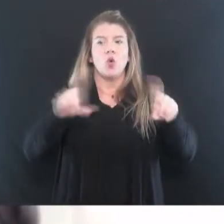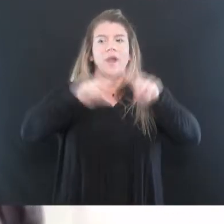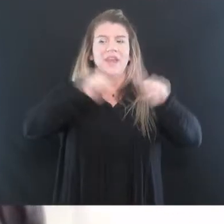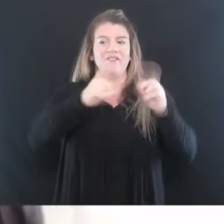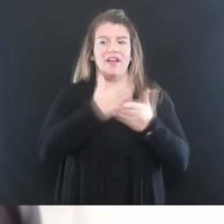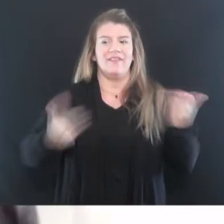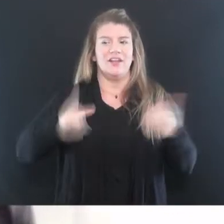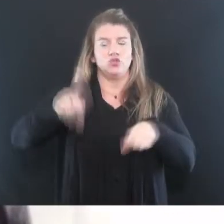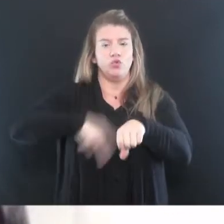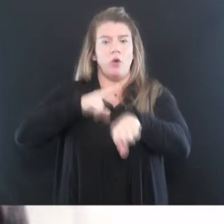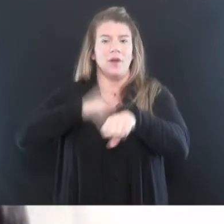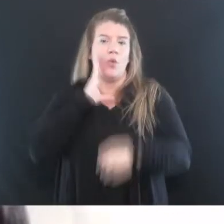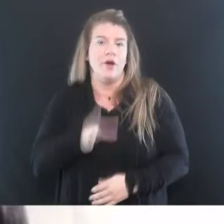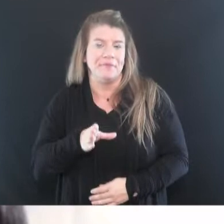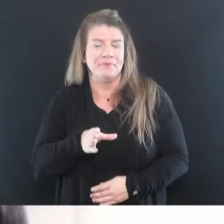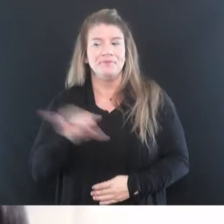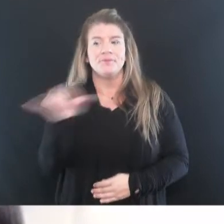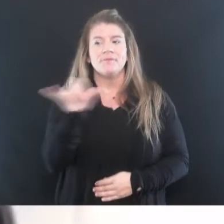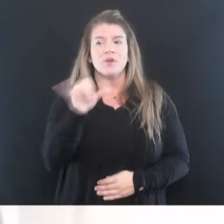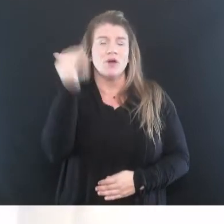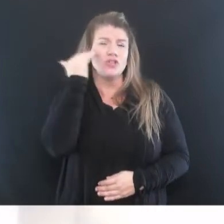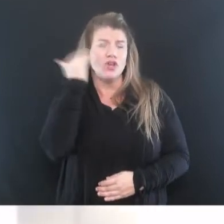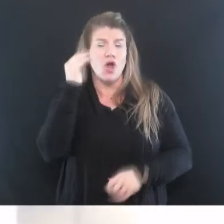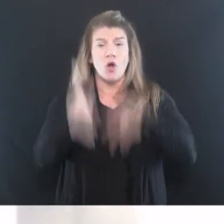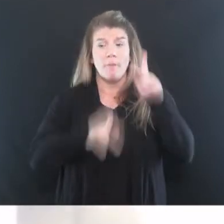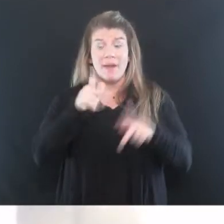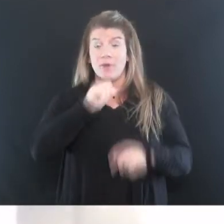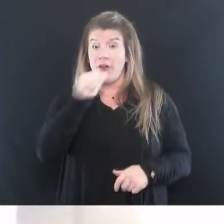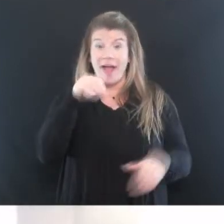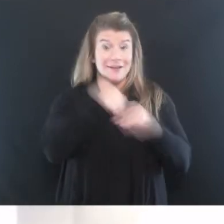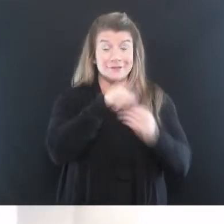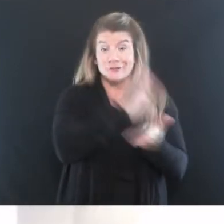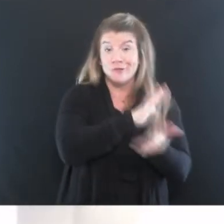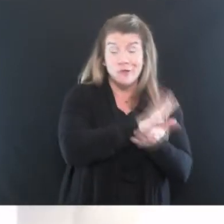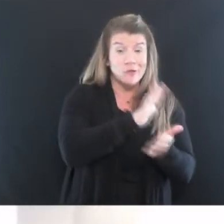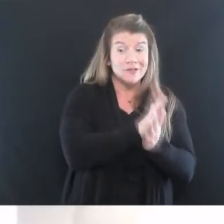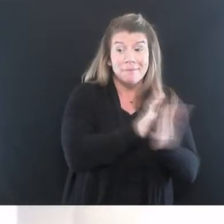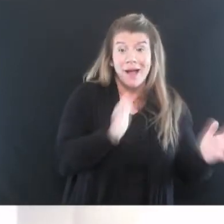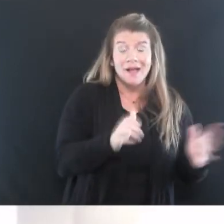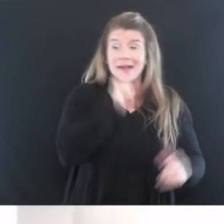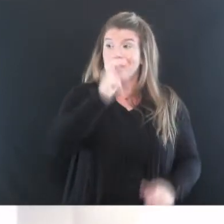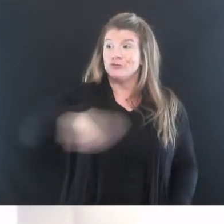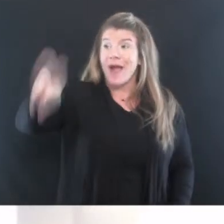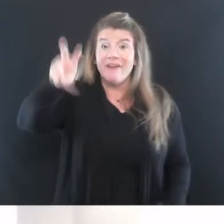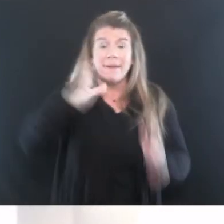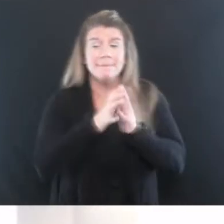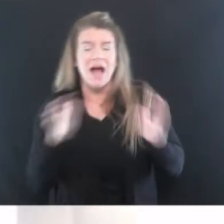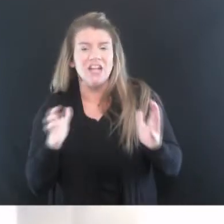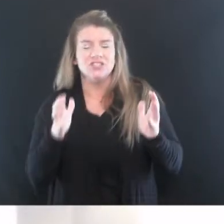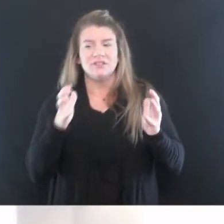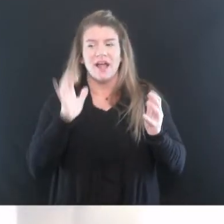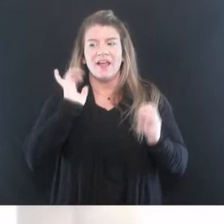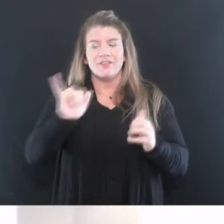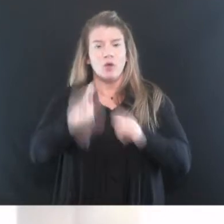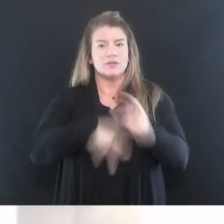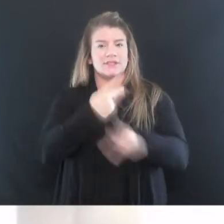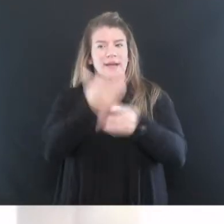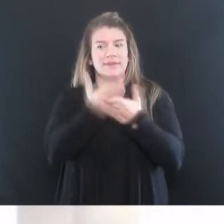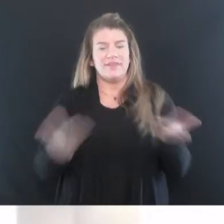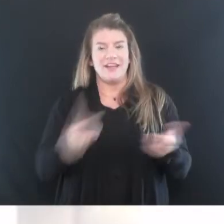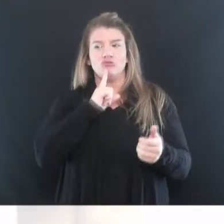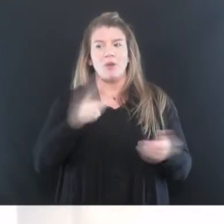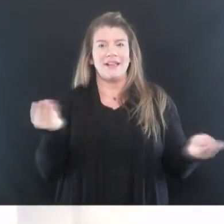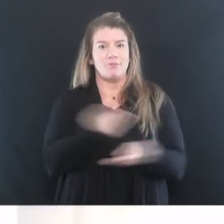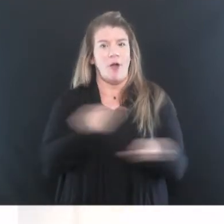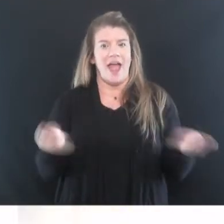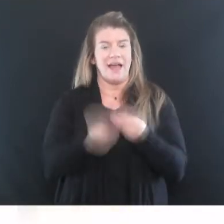would. We also know that people were not in school a lot more. People were not traveling as much, and things that normally spread diseases,